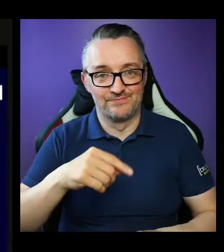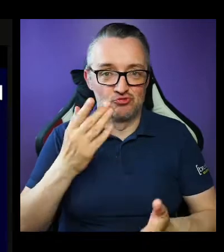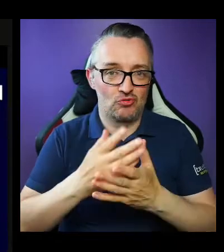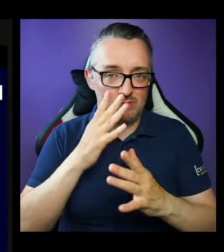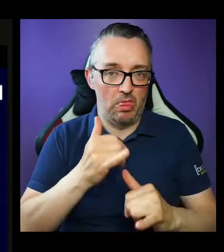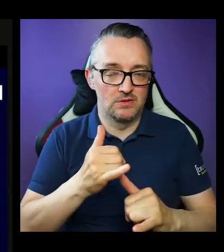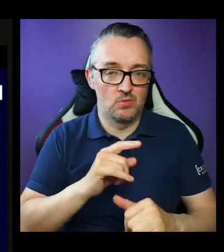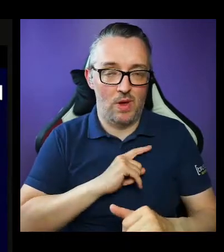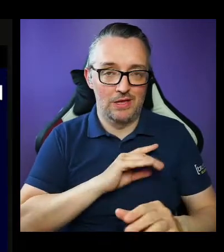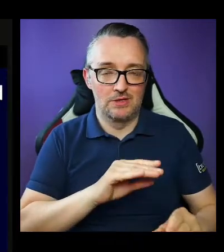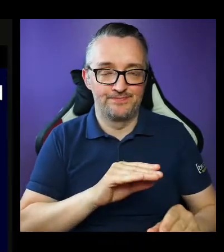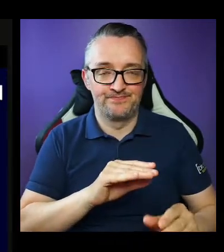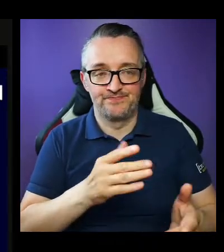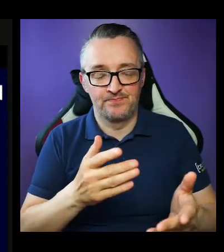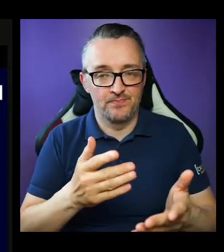that will